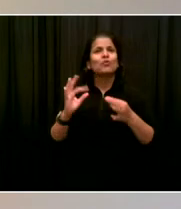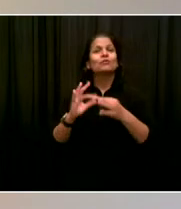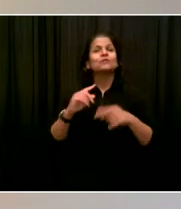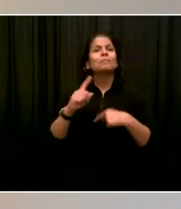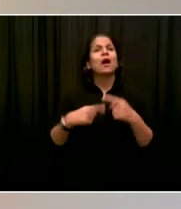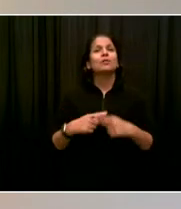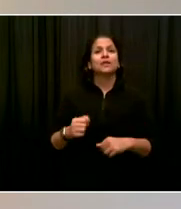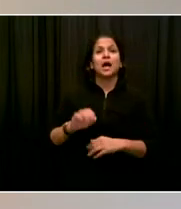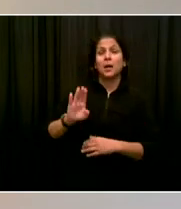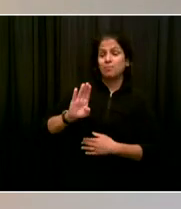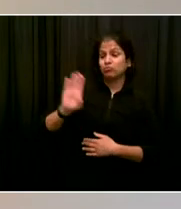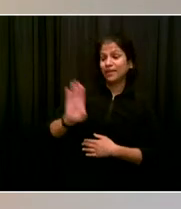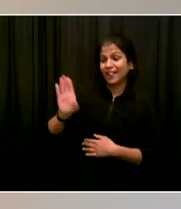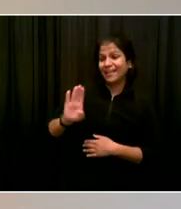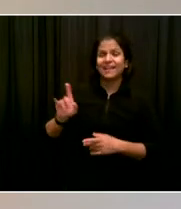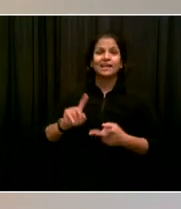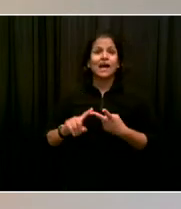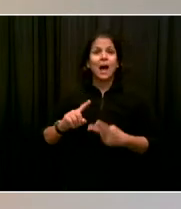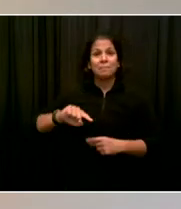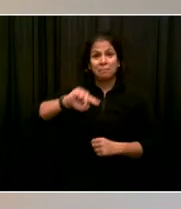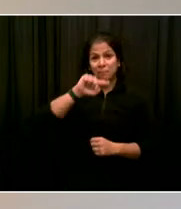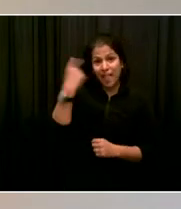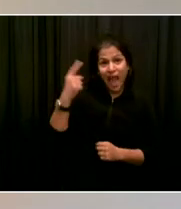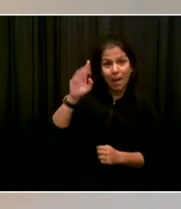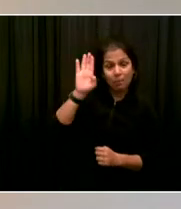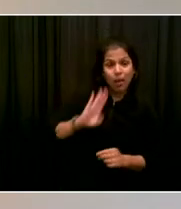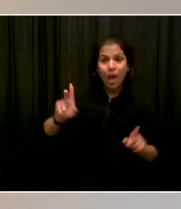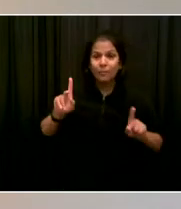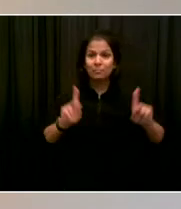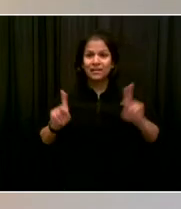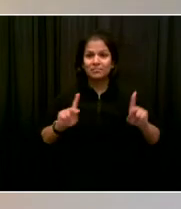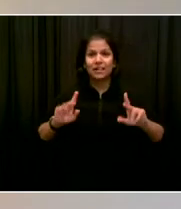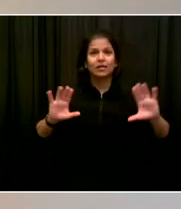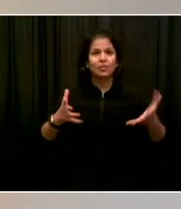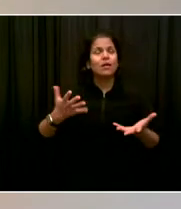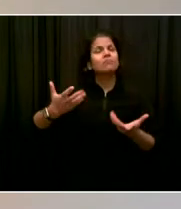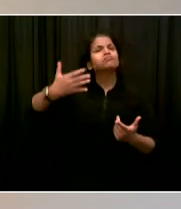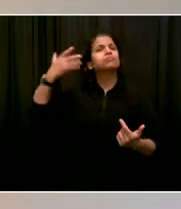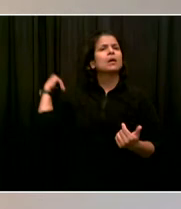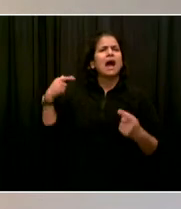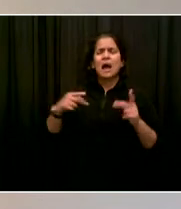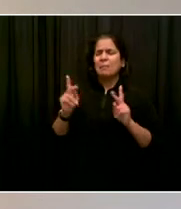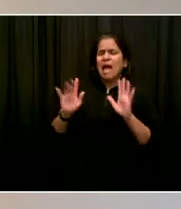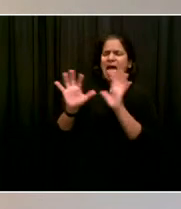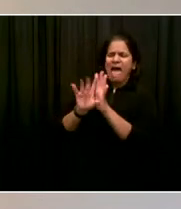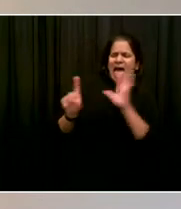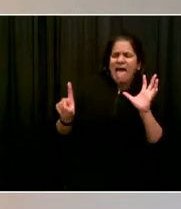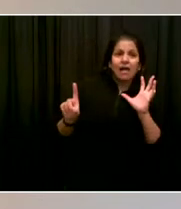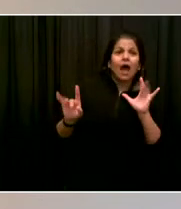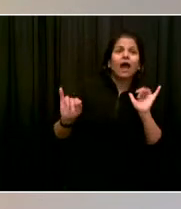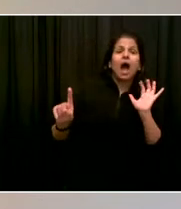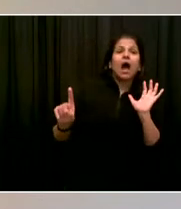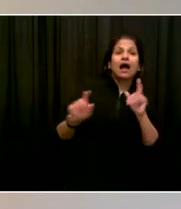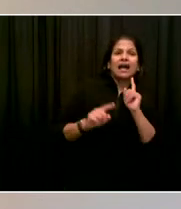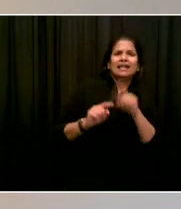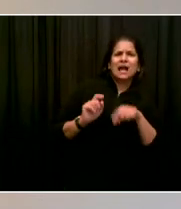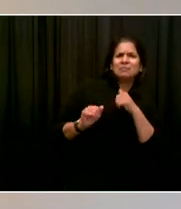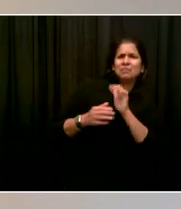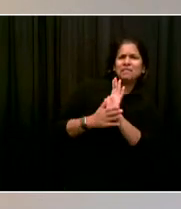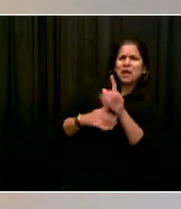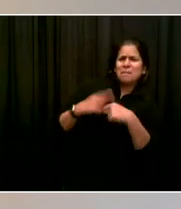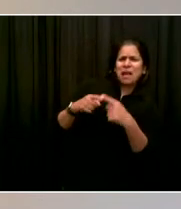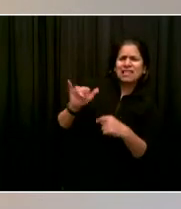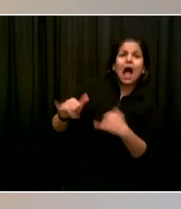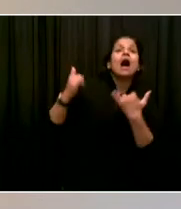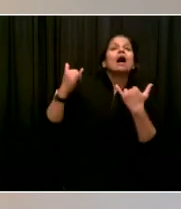to. Thank you for challenging the status quo. Thank you for using your talent to say what needed to be said